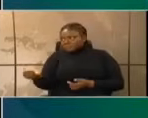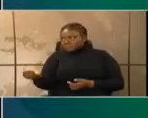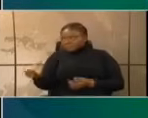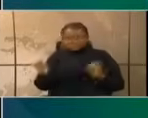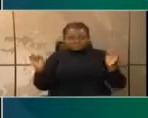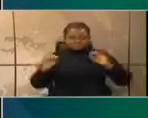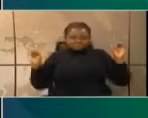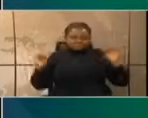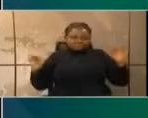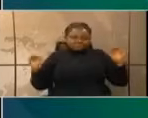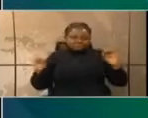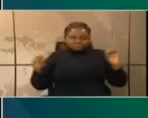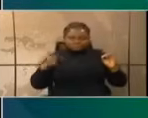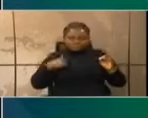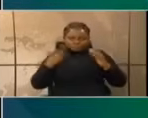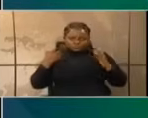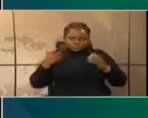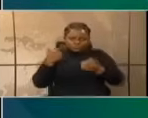o man ye.